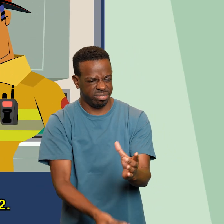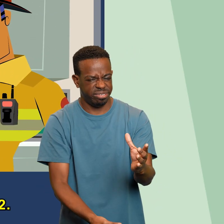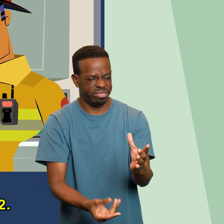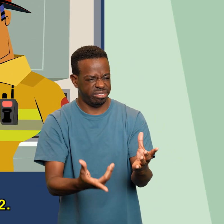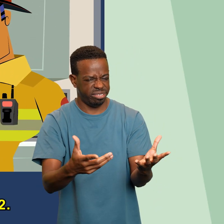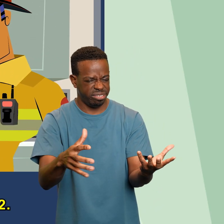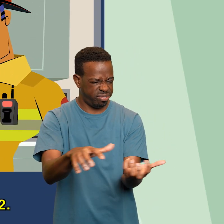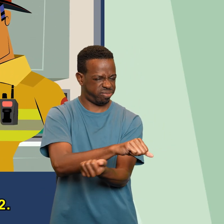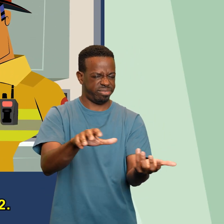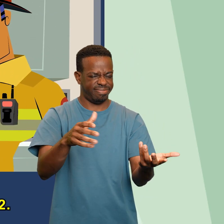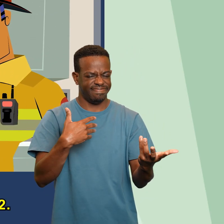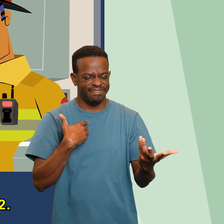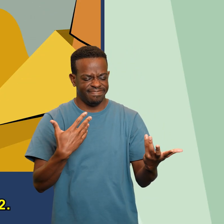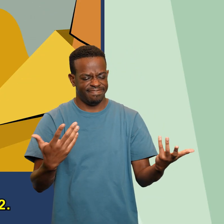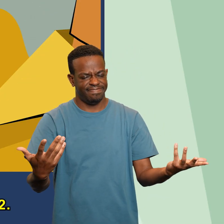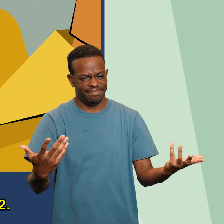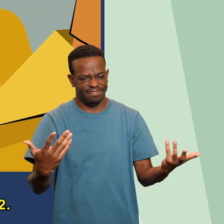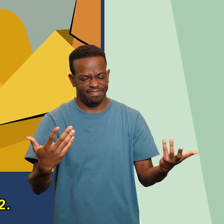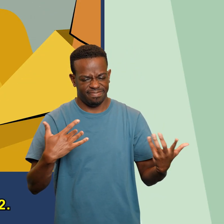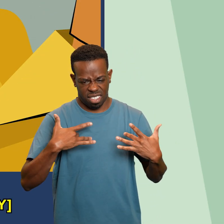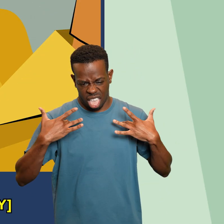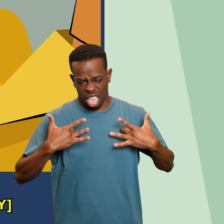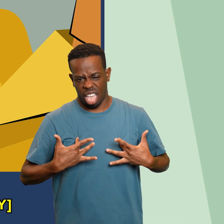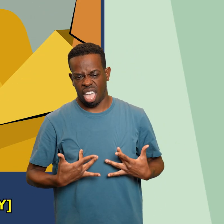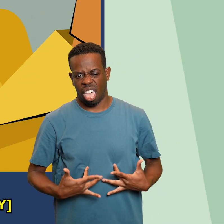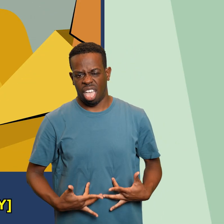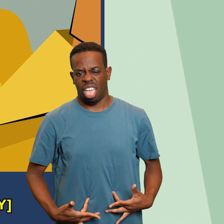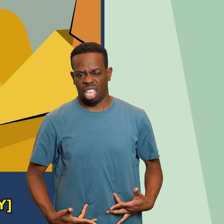And my collector's edition issue number 32.